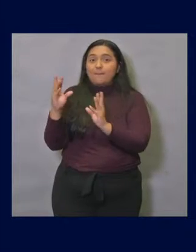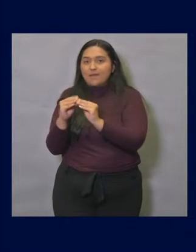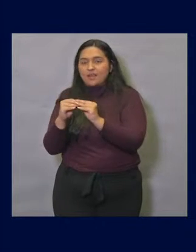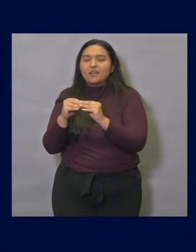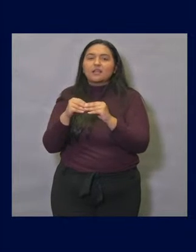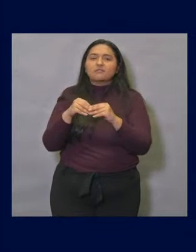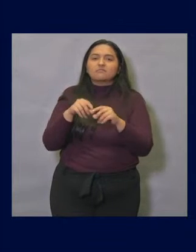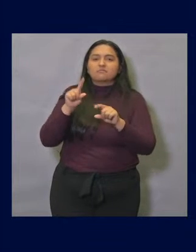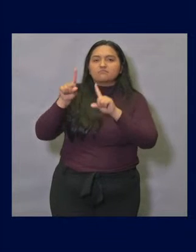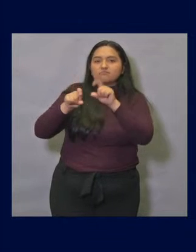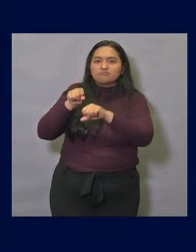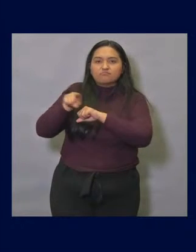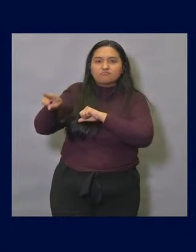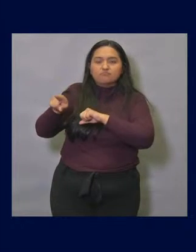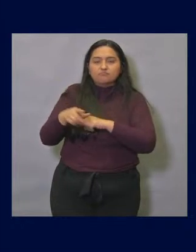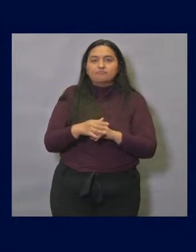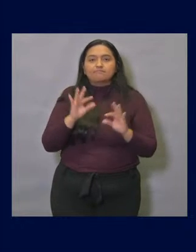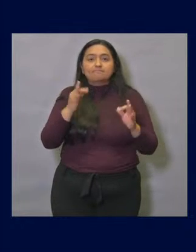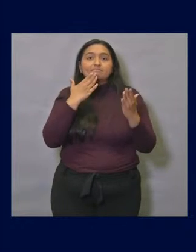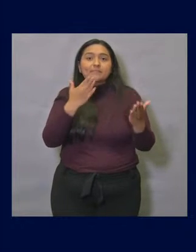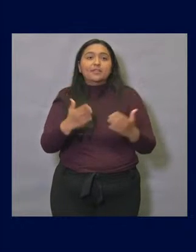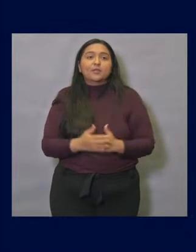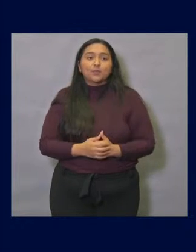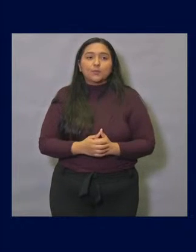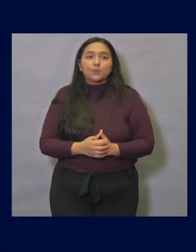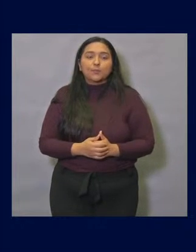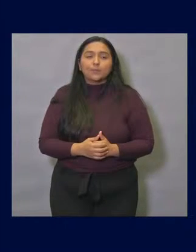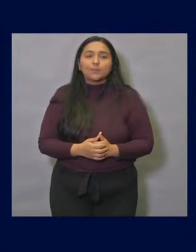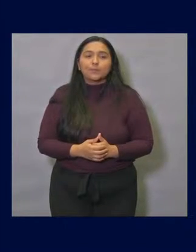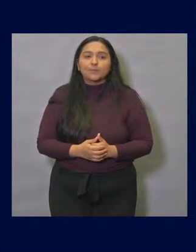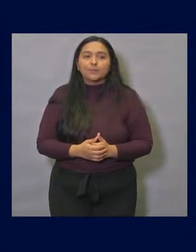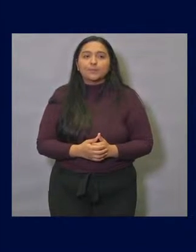Muchas gracias. And I see